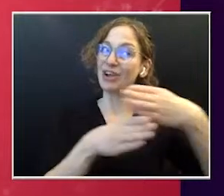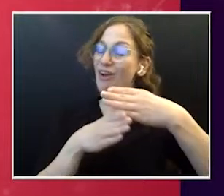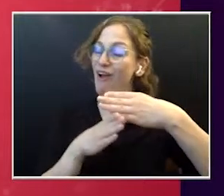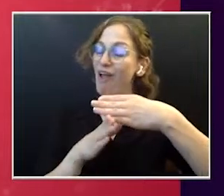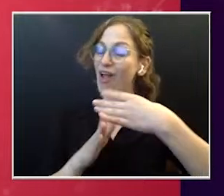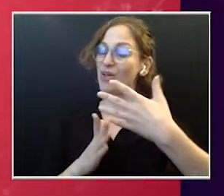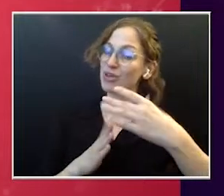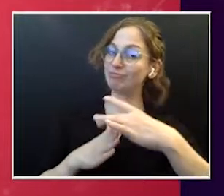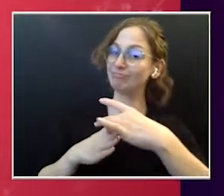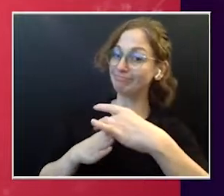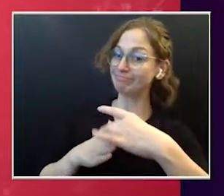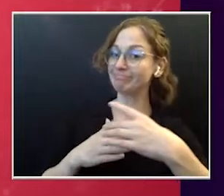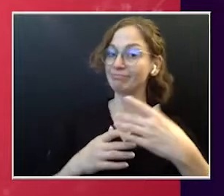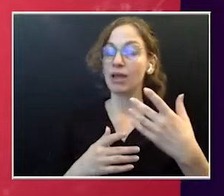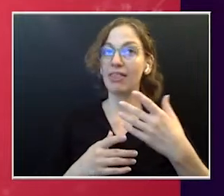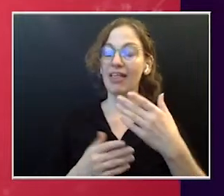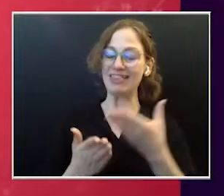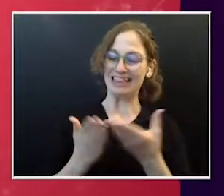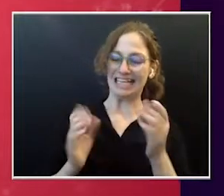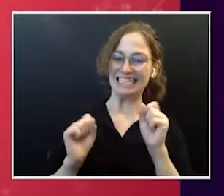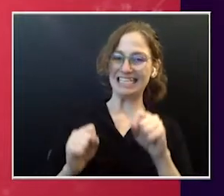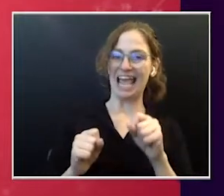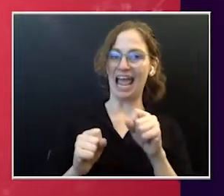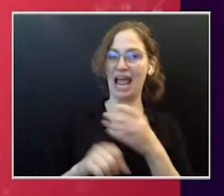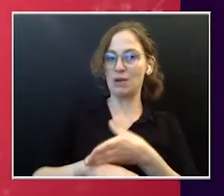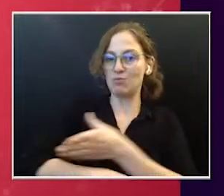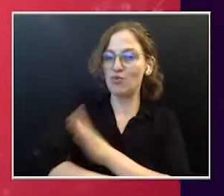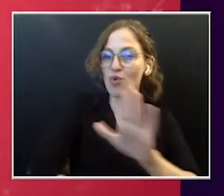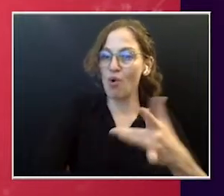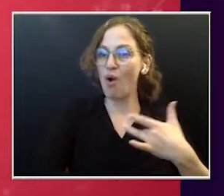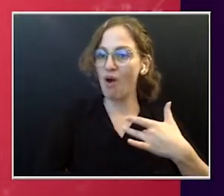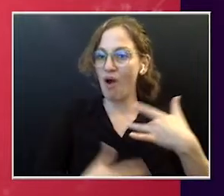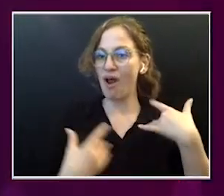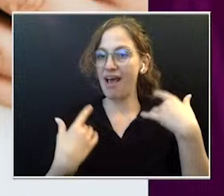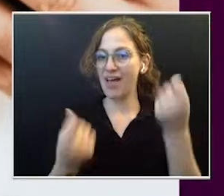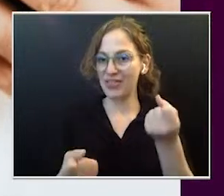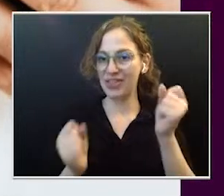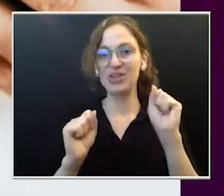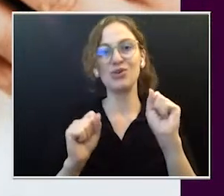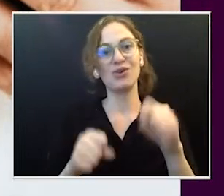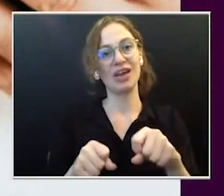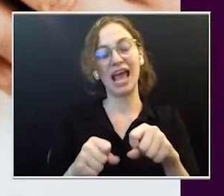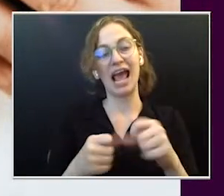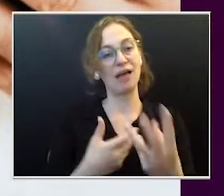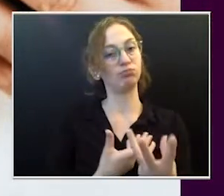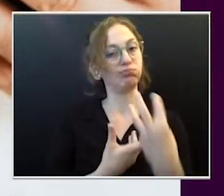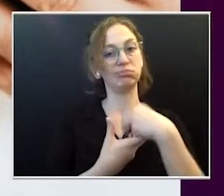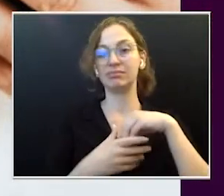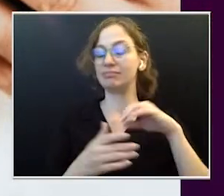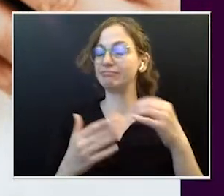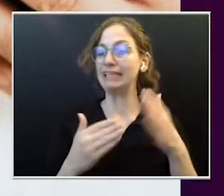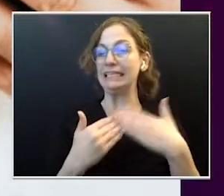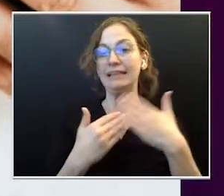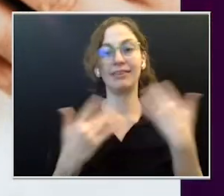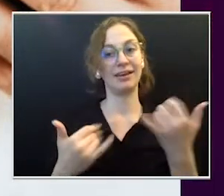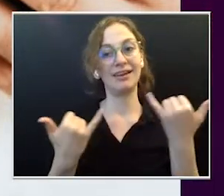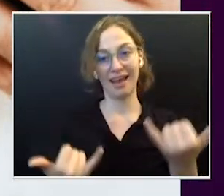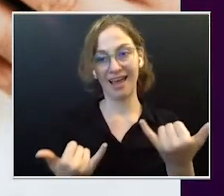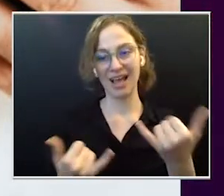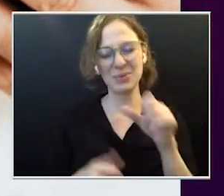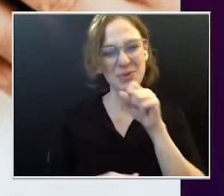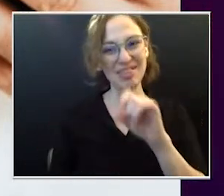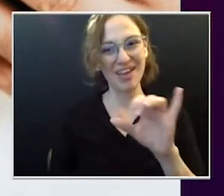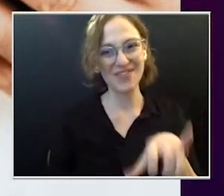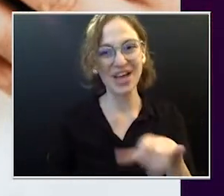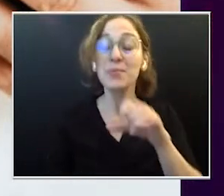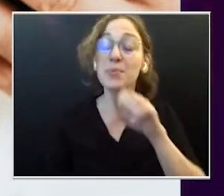heart health. And you can start implementing all these things easily today. We love that. And we love your questions. They're the heartbeat of every show,